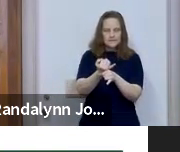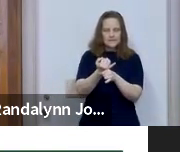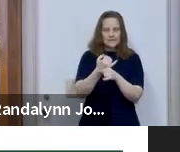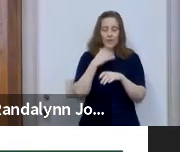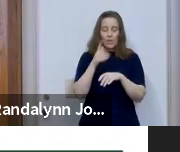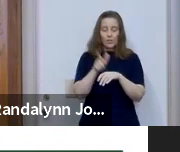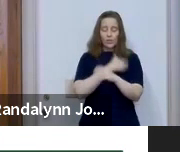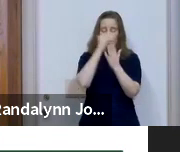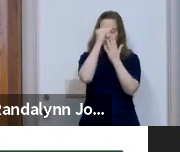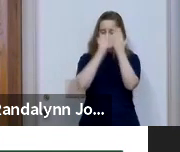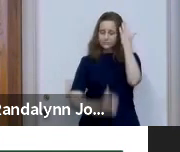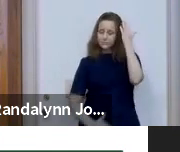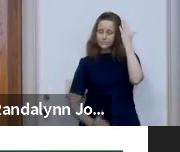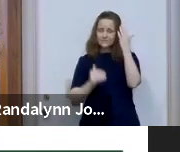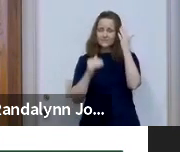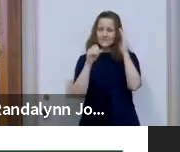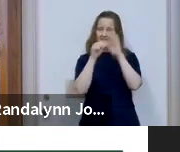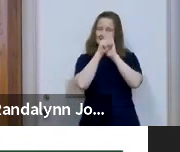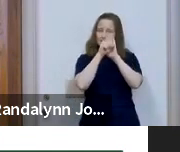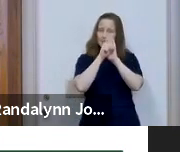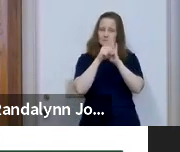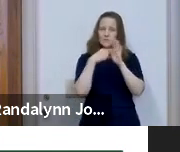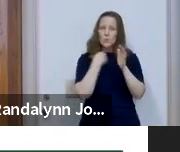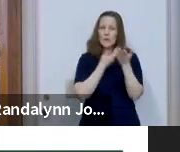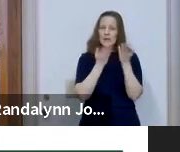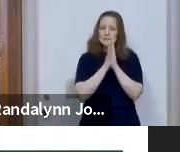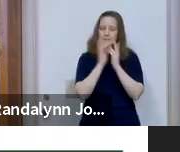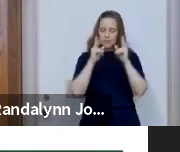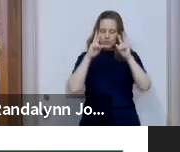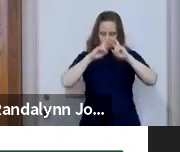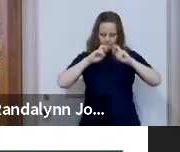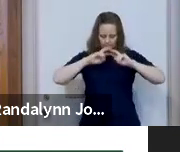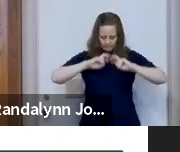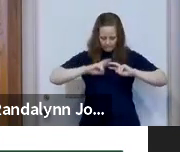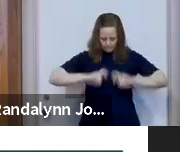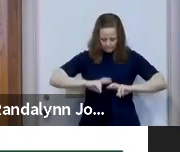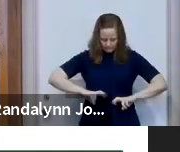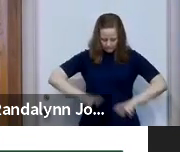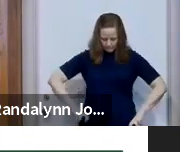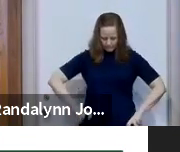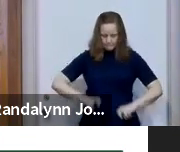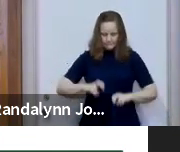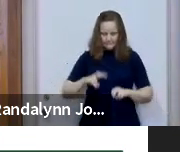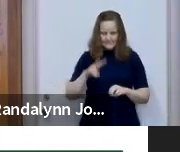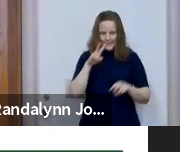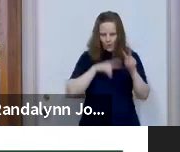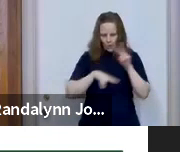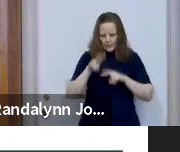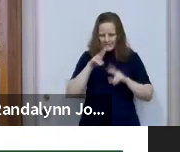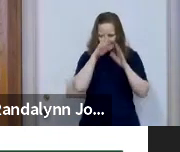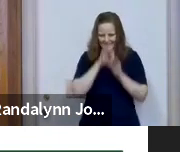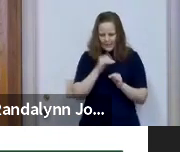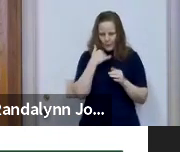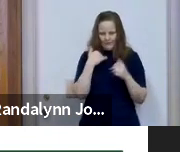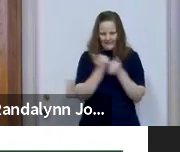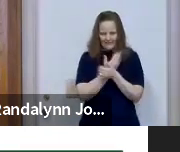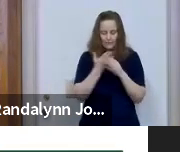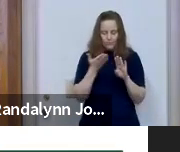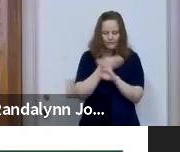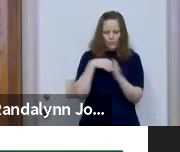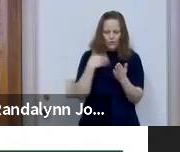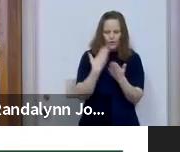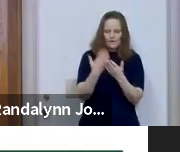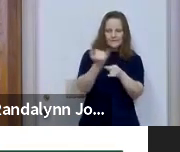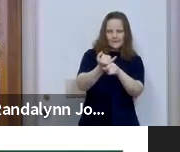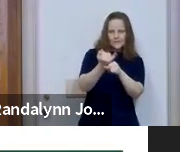of symptoms. We're asking folks to use those, look at those, and decide if you have anything before you come to campus. We're